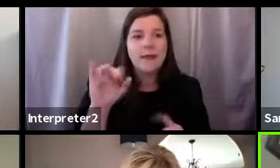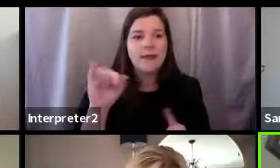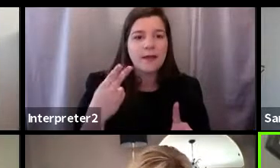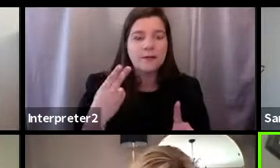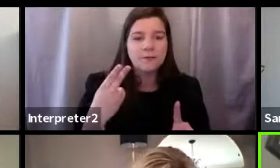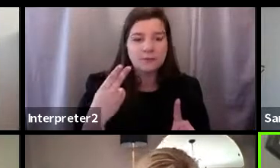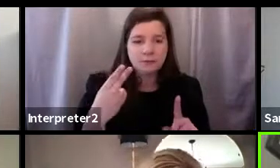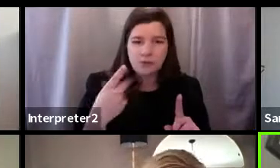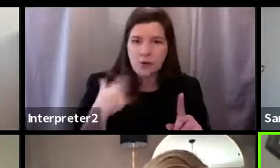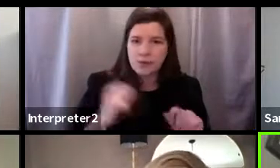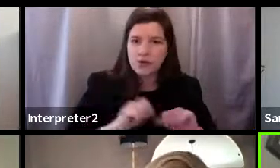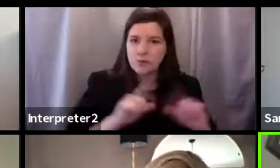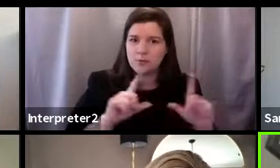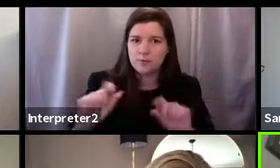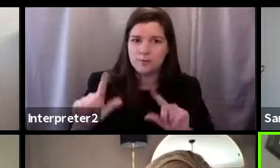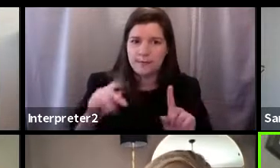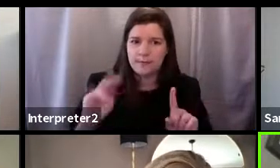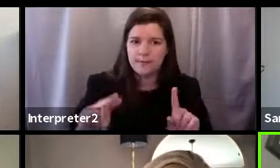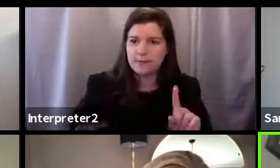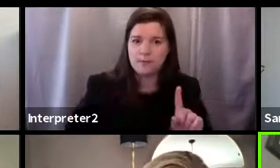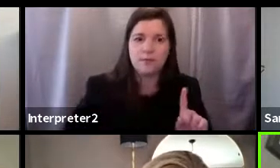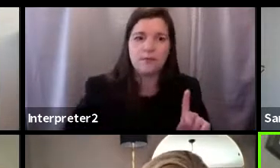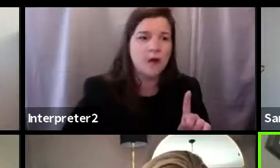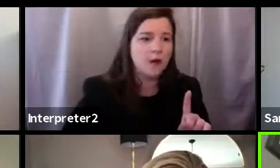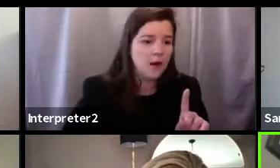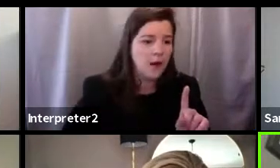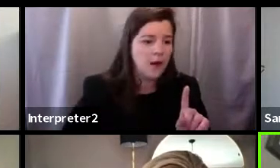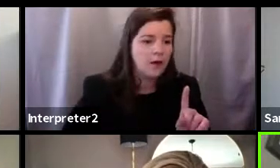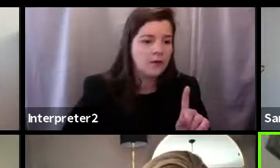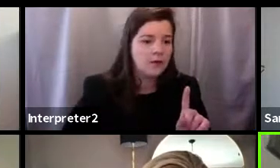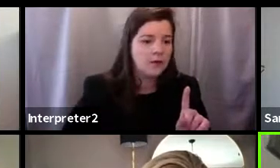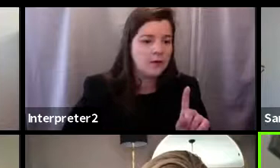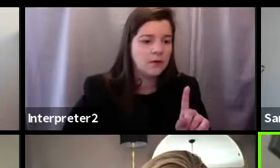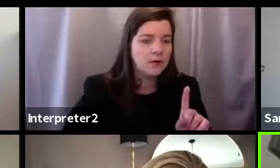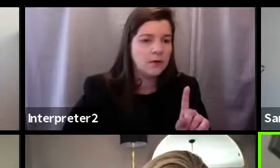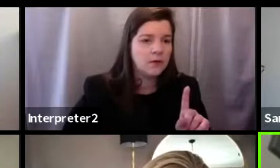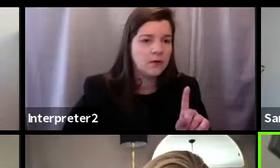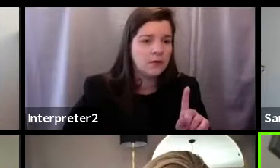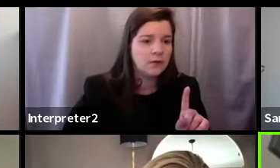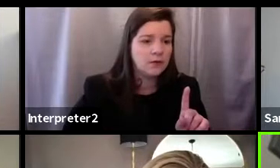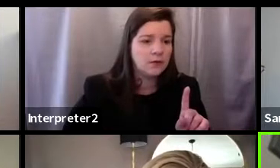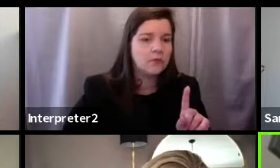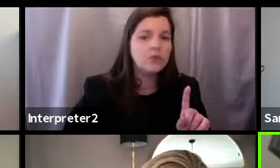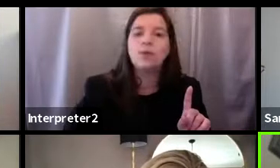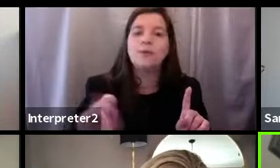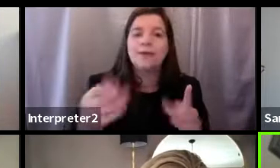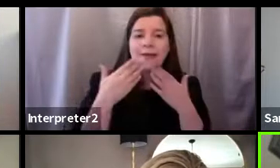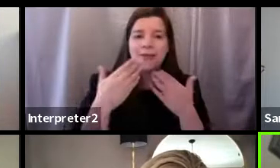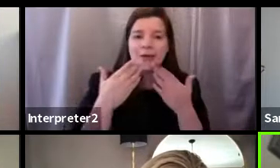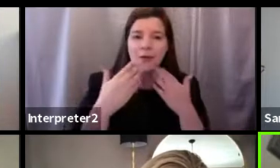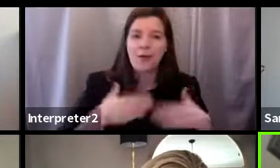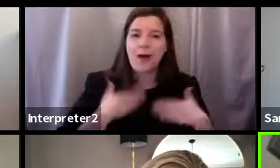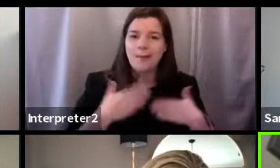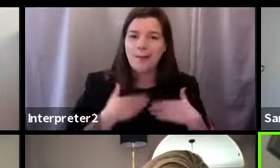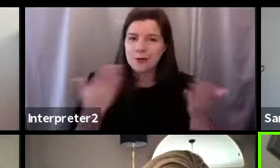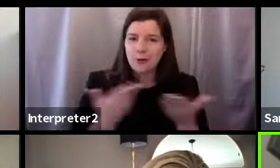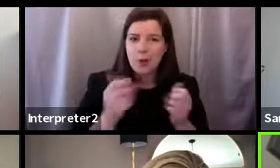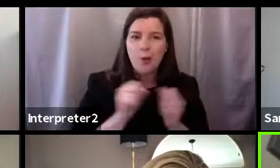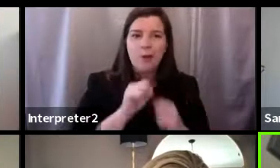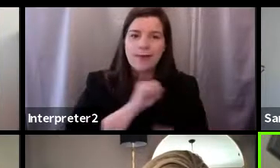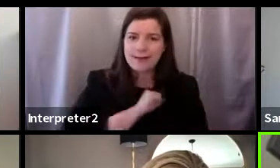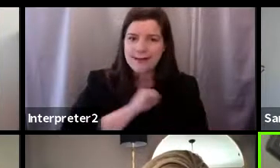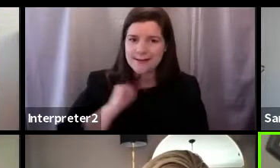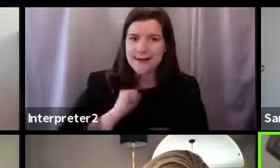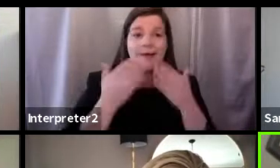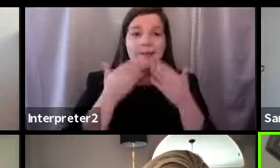Thank you. It looks like I started to put up multiple icons. Thank you. It's good to be here with the Senate, and thank you for